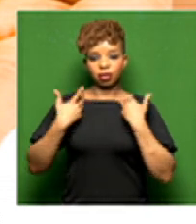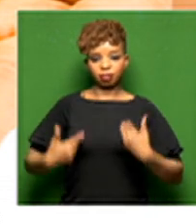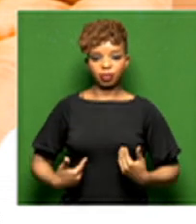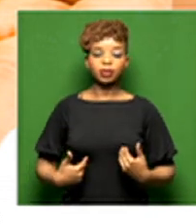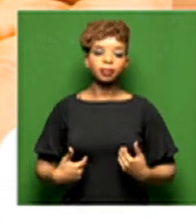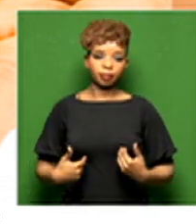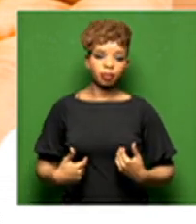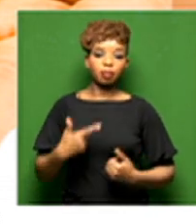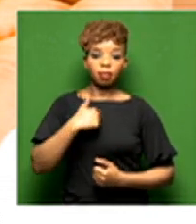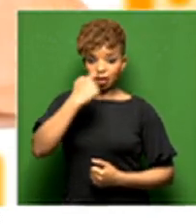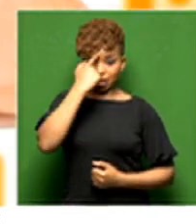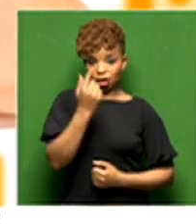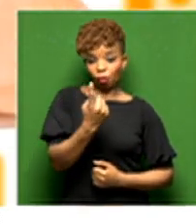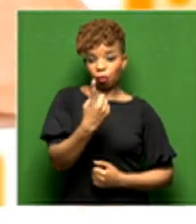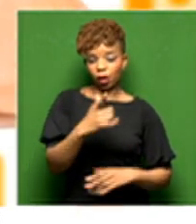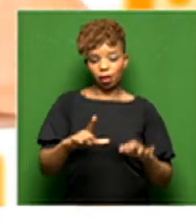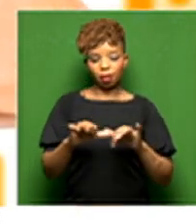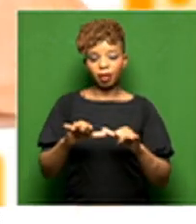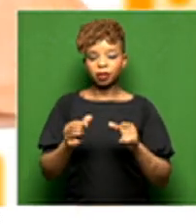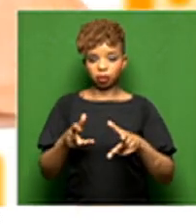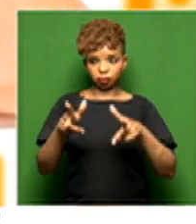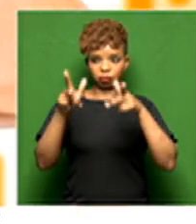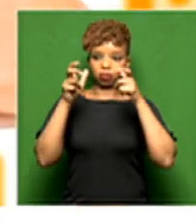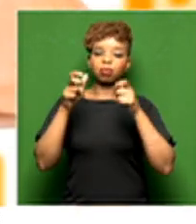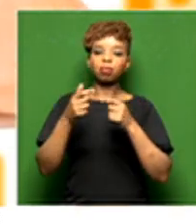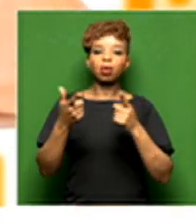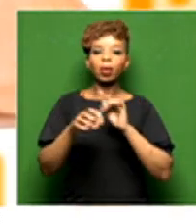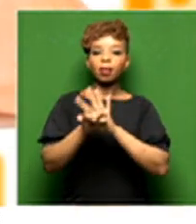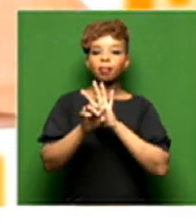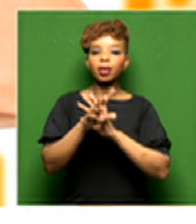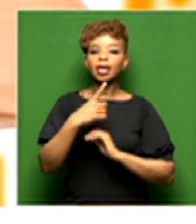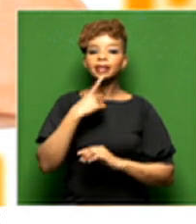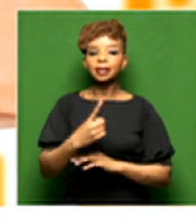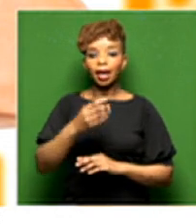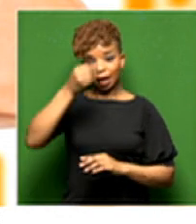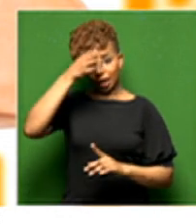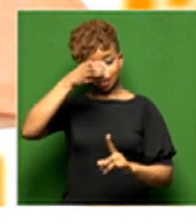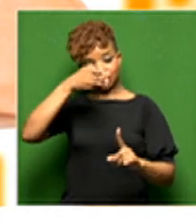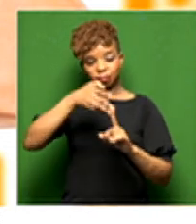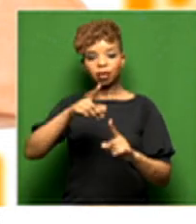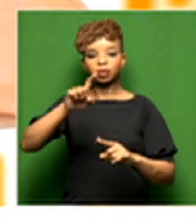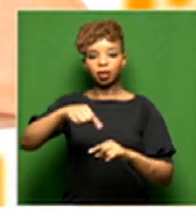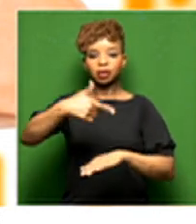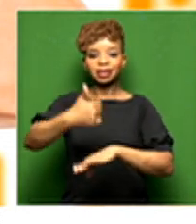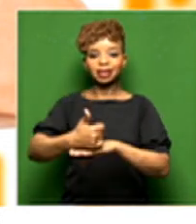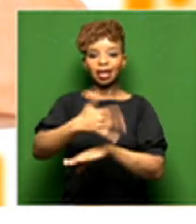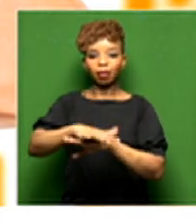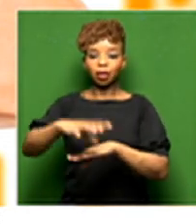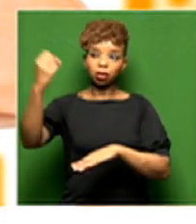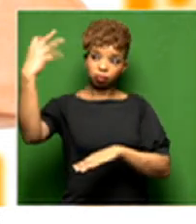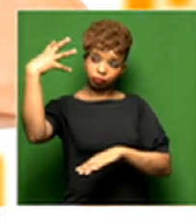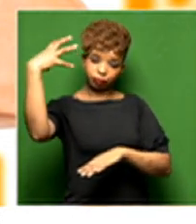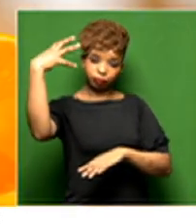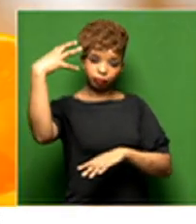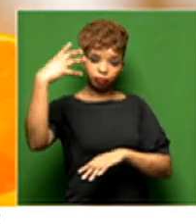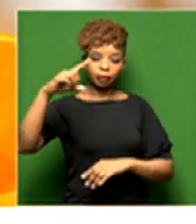message from the media or from experts telling people to go out and get some sunshine. Vitamin D, we get this through sunshine.